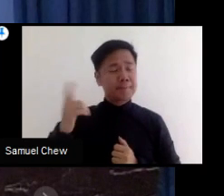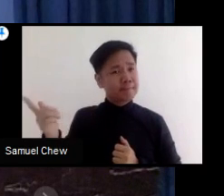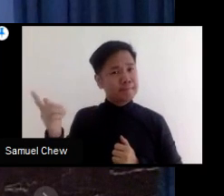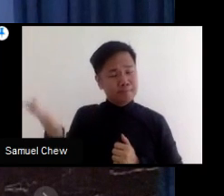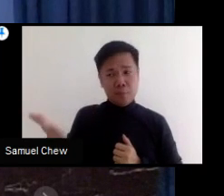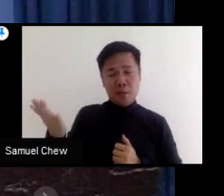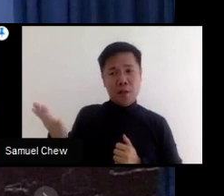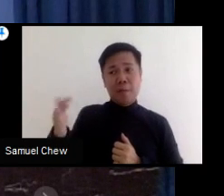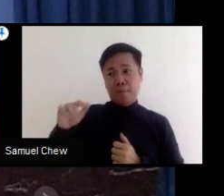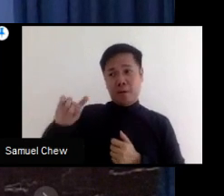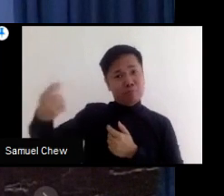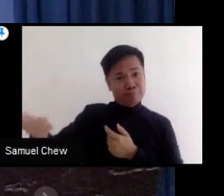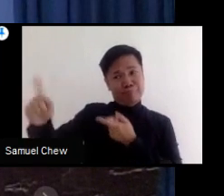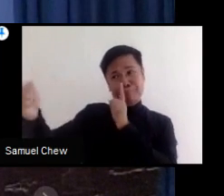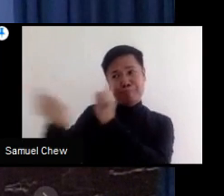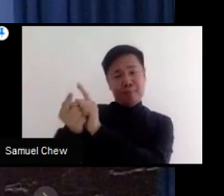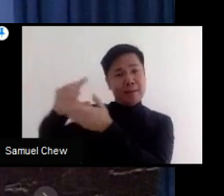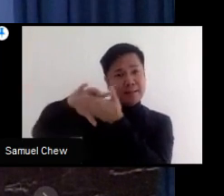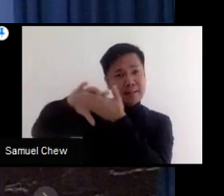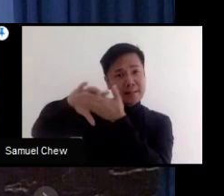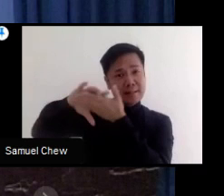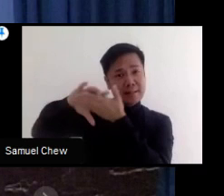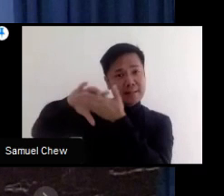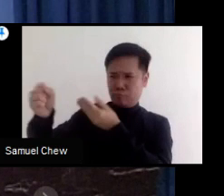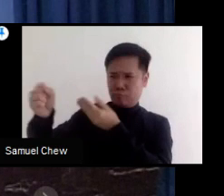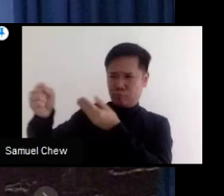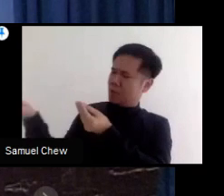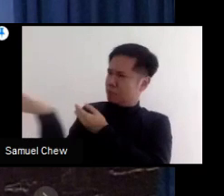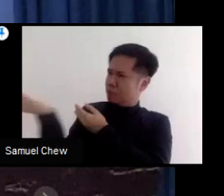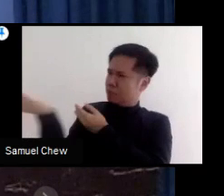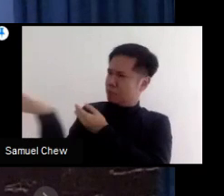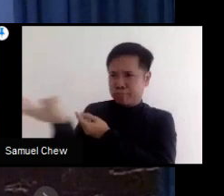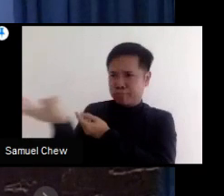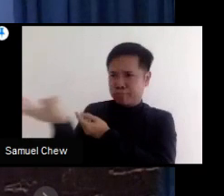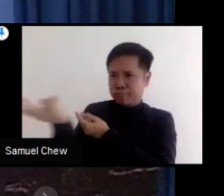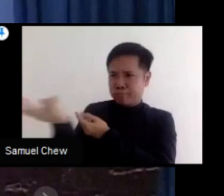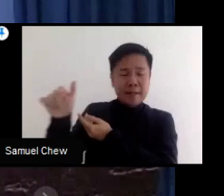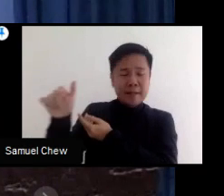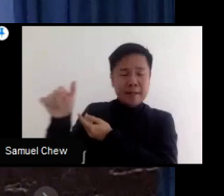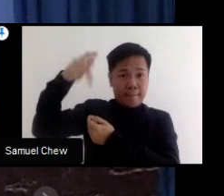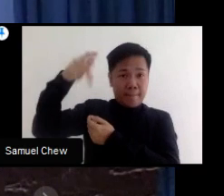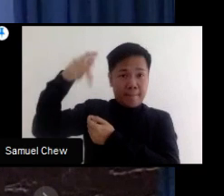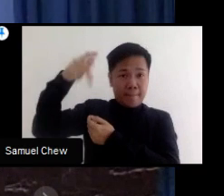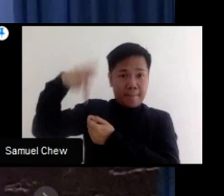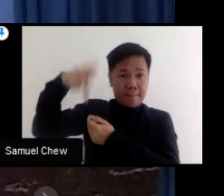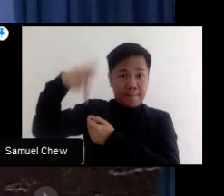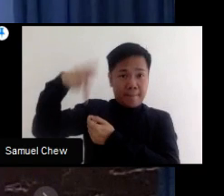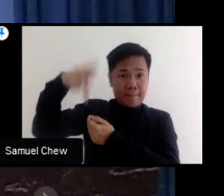Secretary, they mentioned that they use the Asian Pacific Ministerial Declaration, which